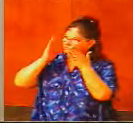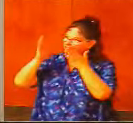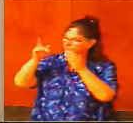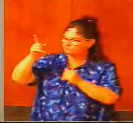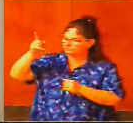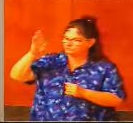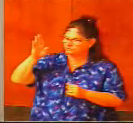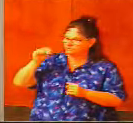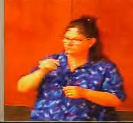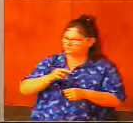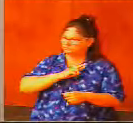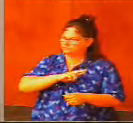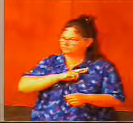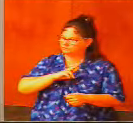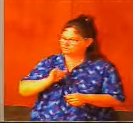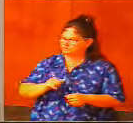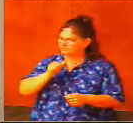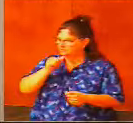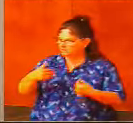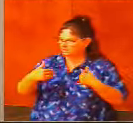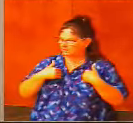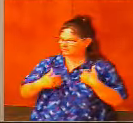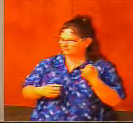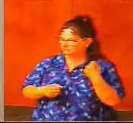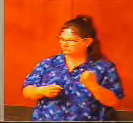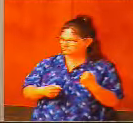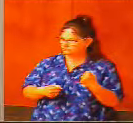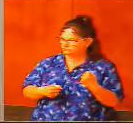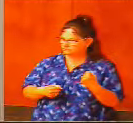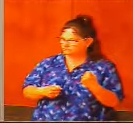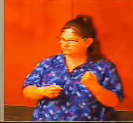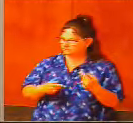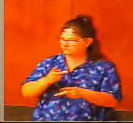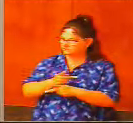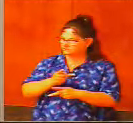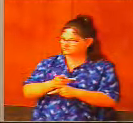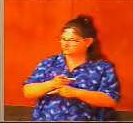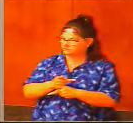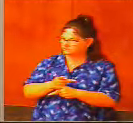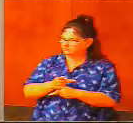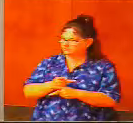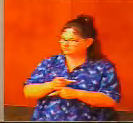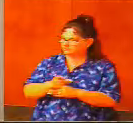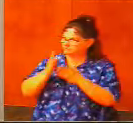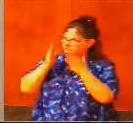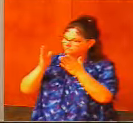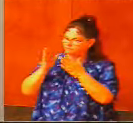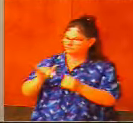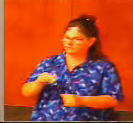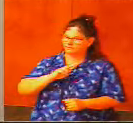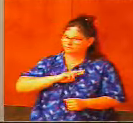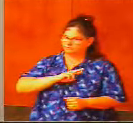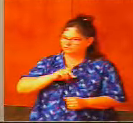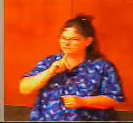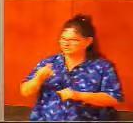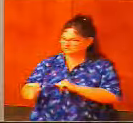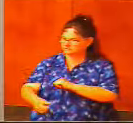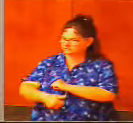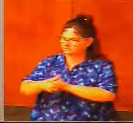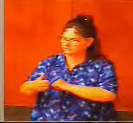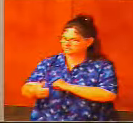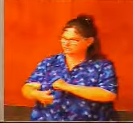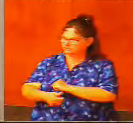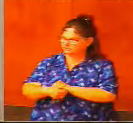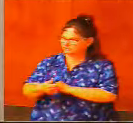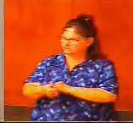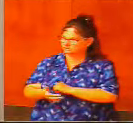God, religion that lacks the courage to carry that commitment out, that kind of religion is a dangerous thing.